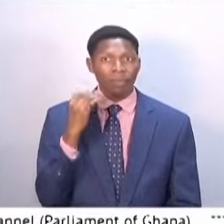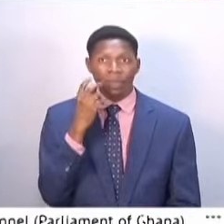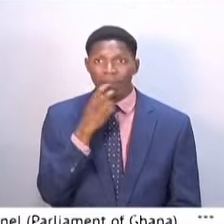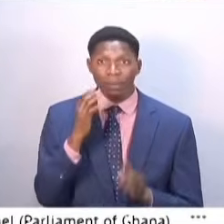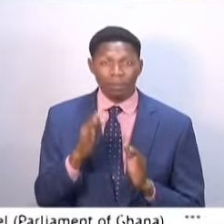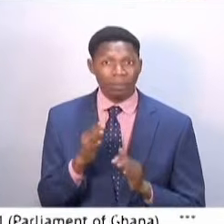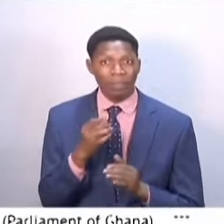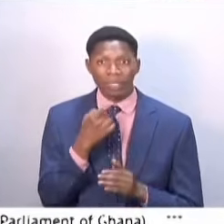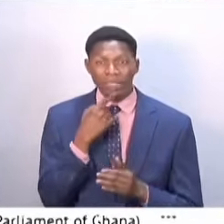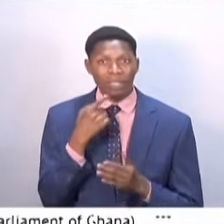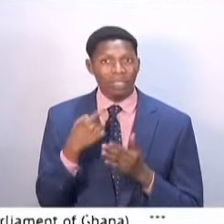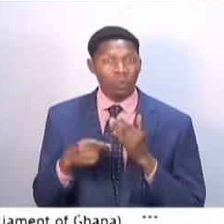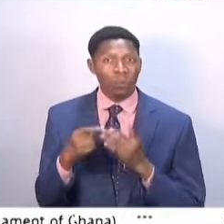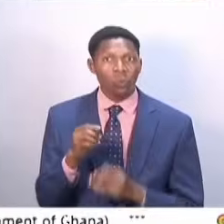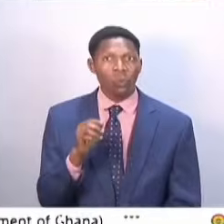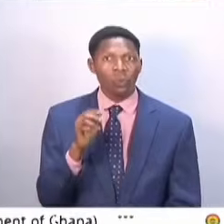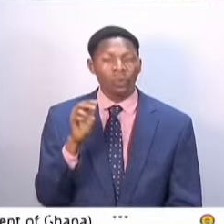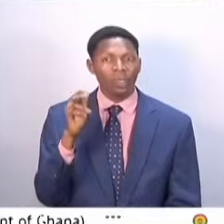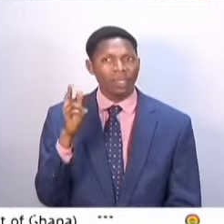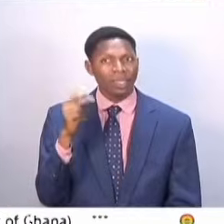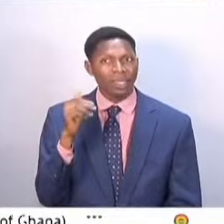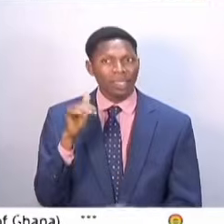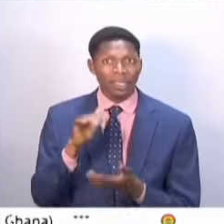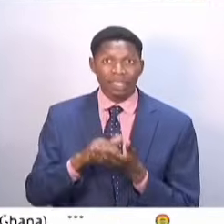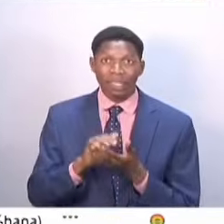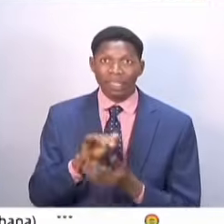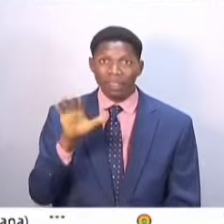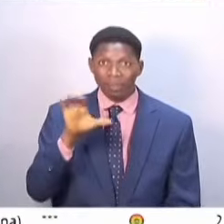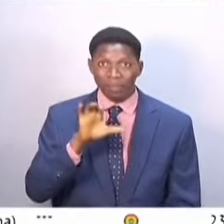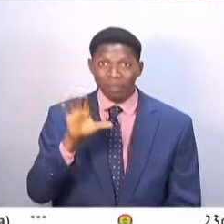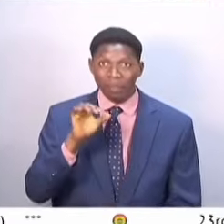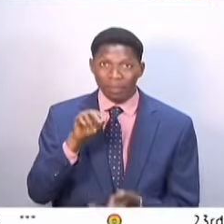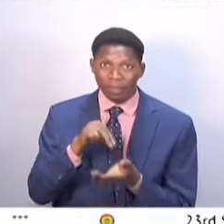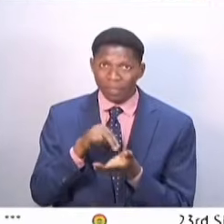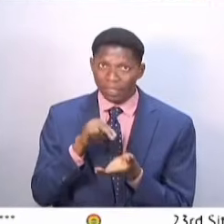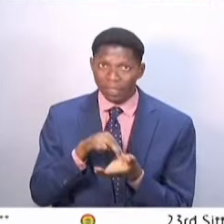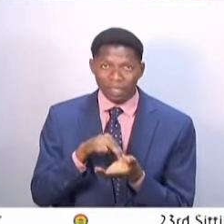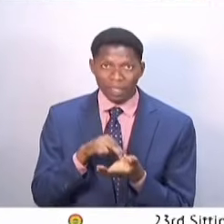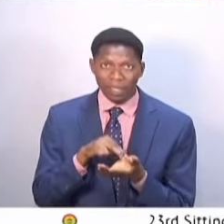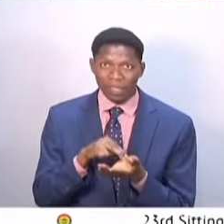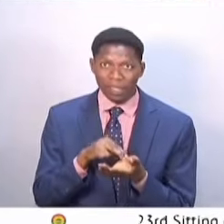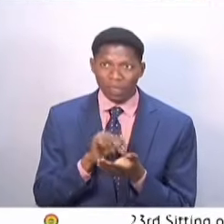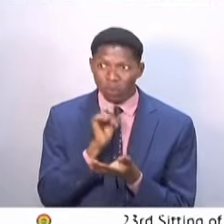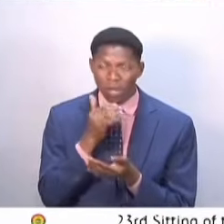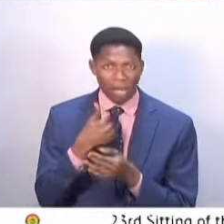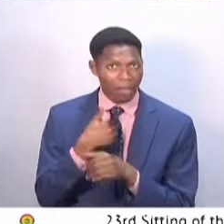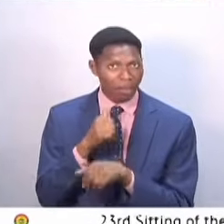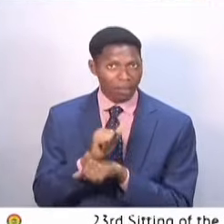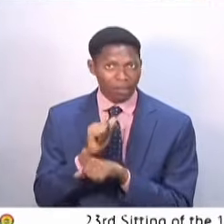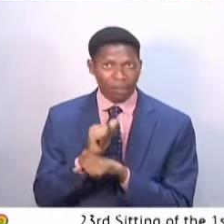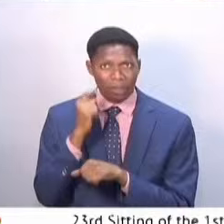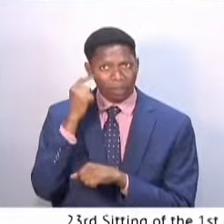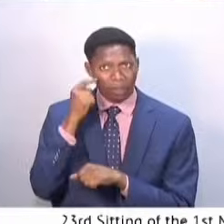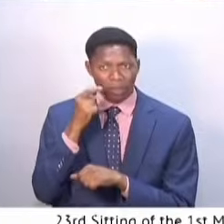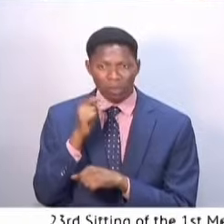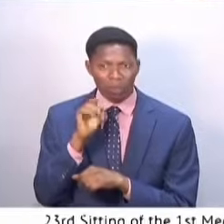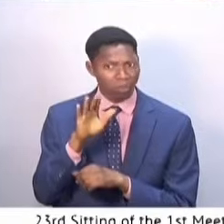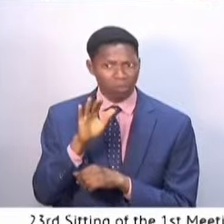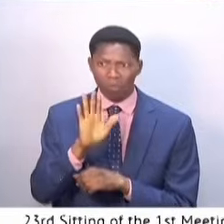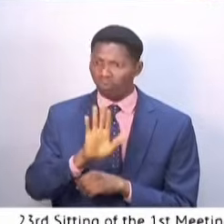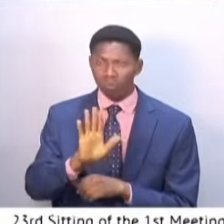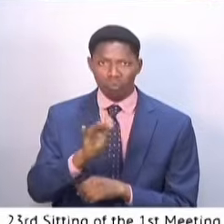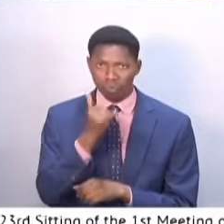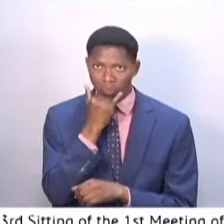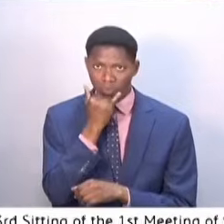that 13,500 nurses are unemployed. I think that is factually